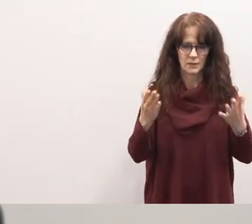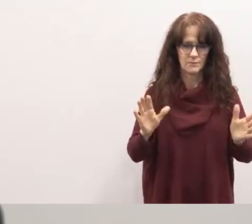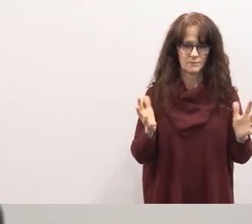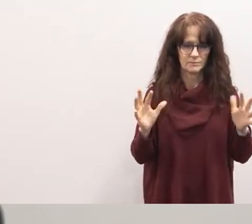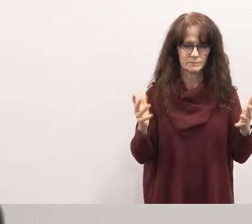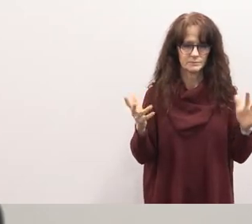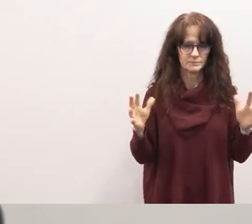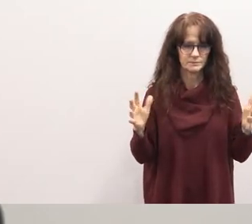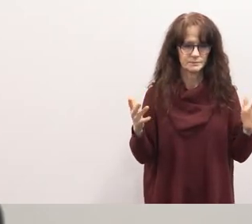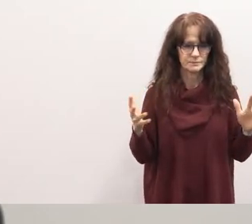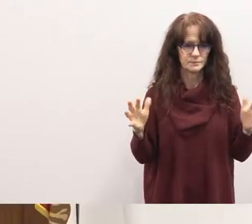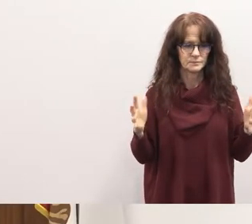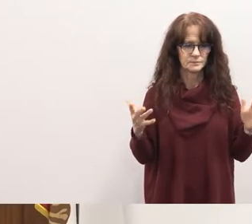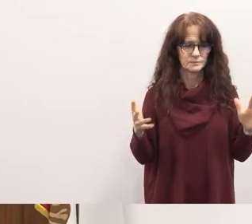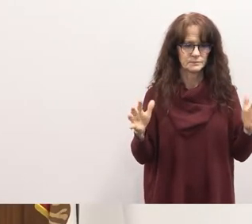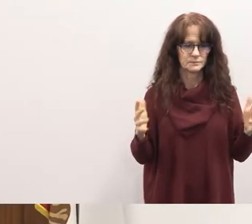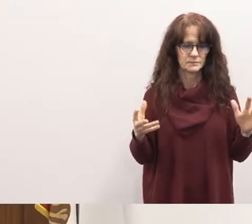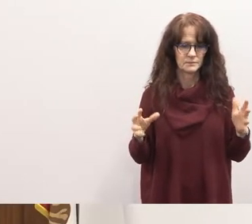Thank you.